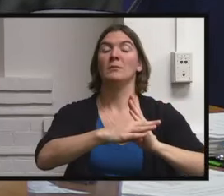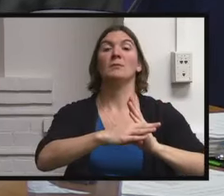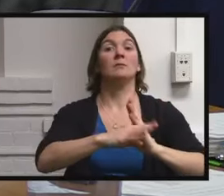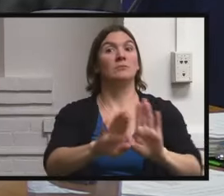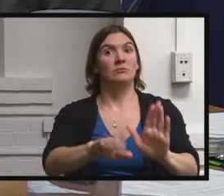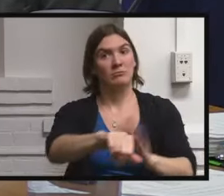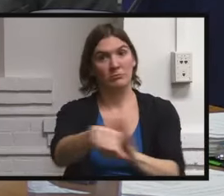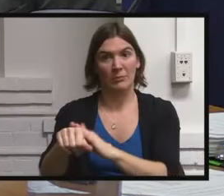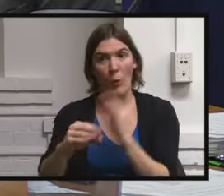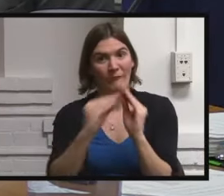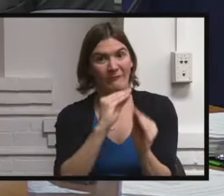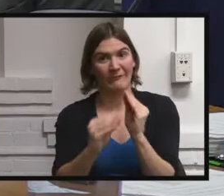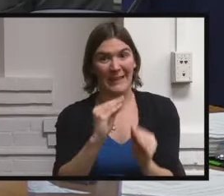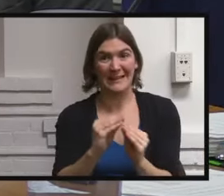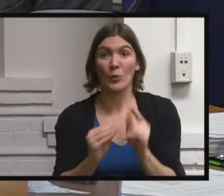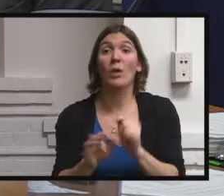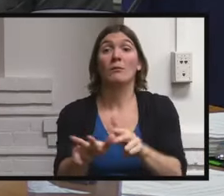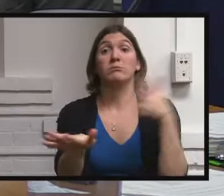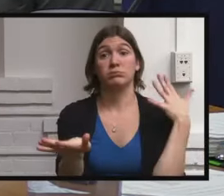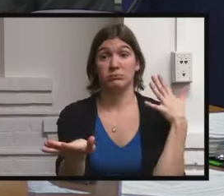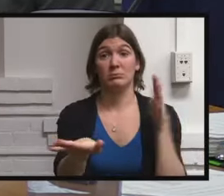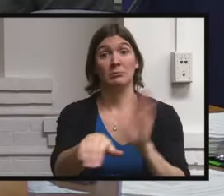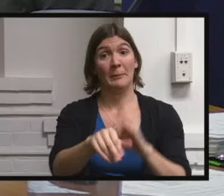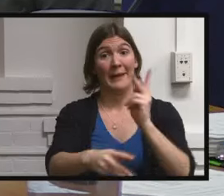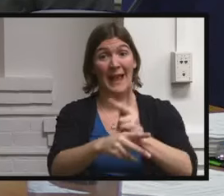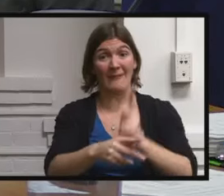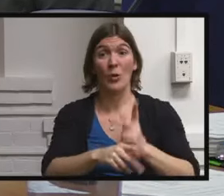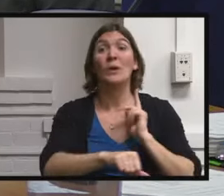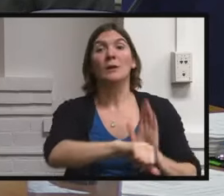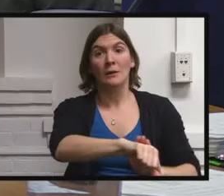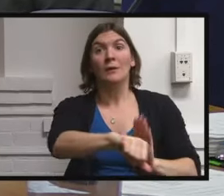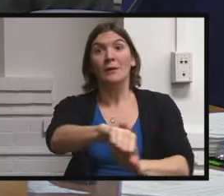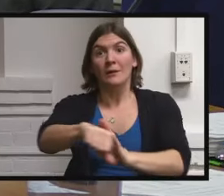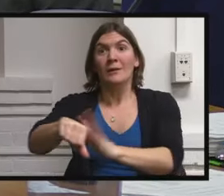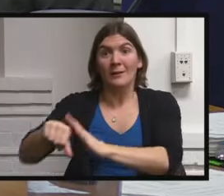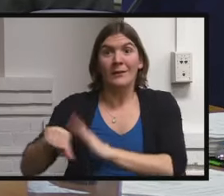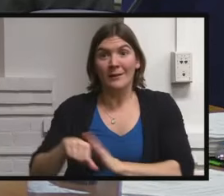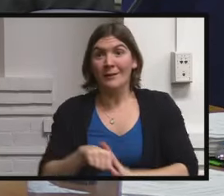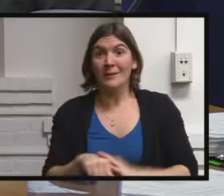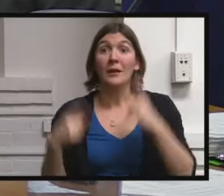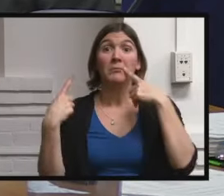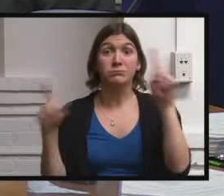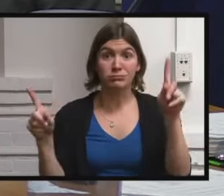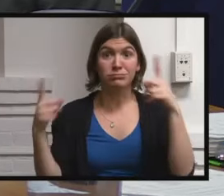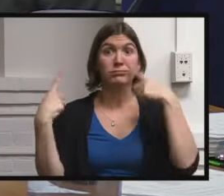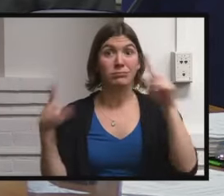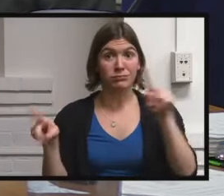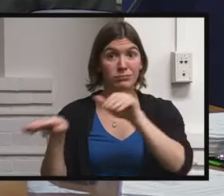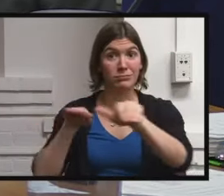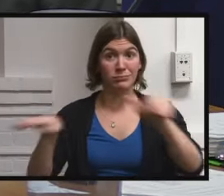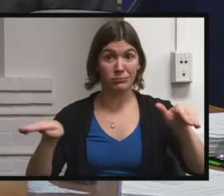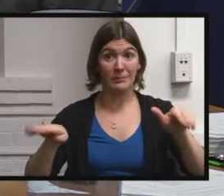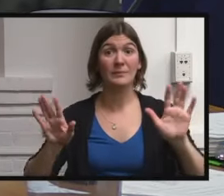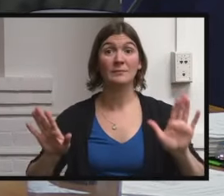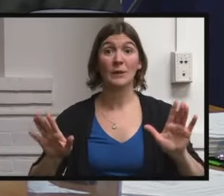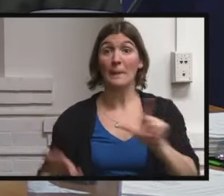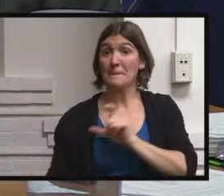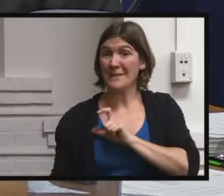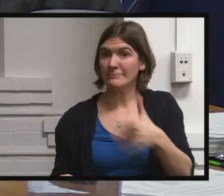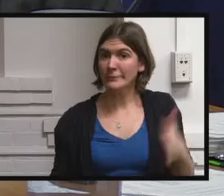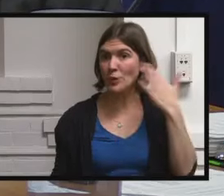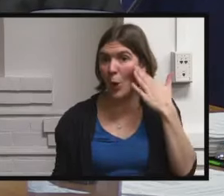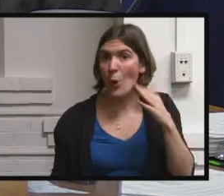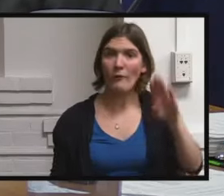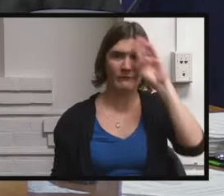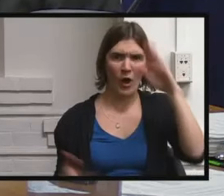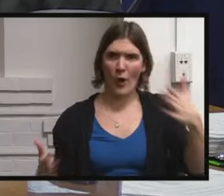that's necessary. We've had a couple of days' notice of this prior to the public announcement of it. Police Department and others